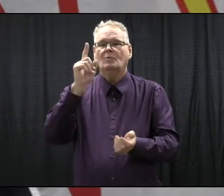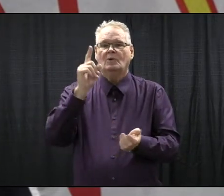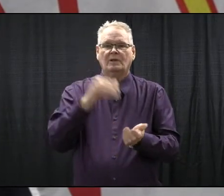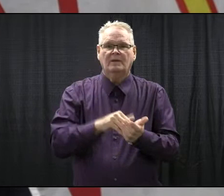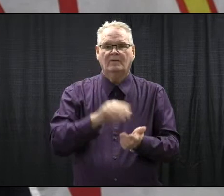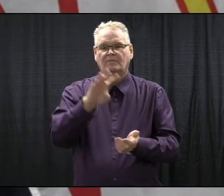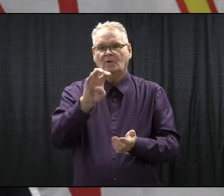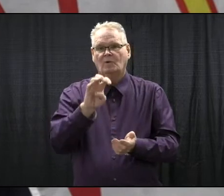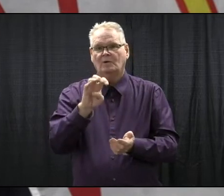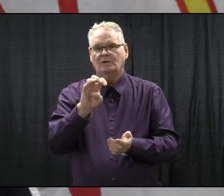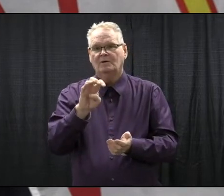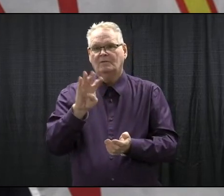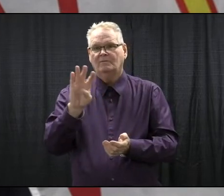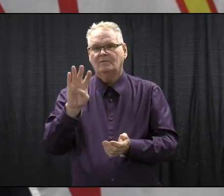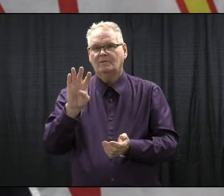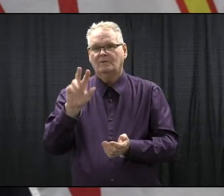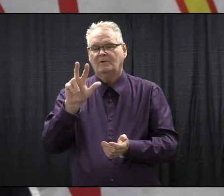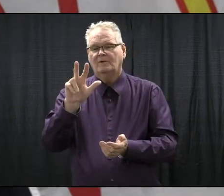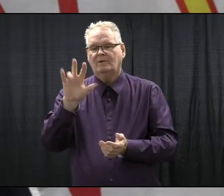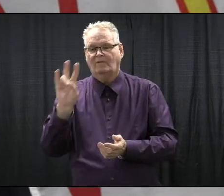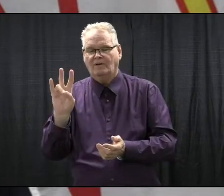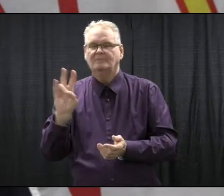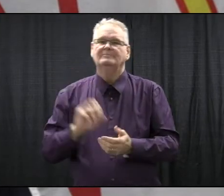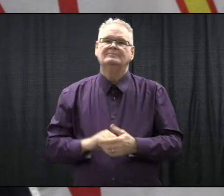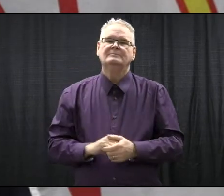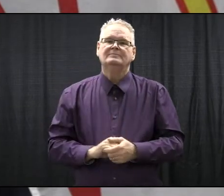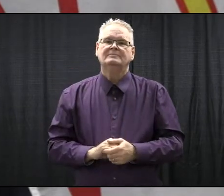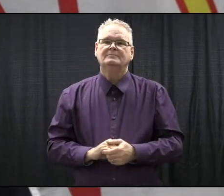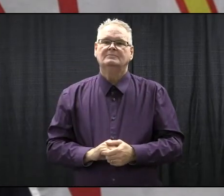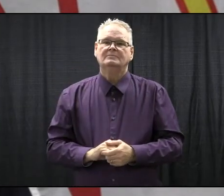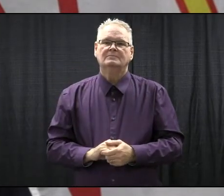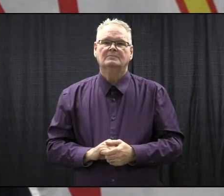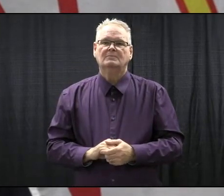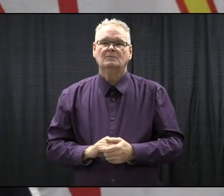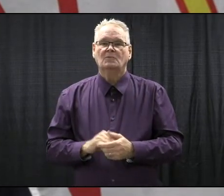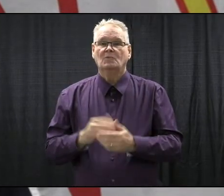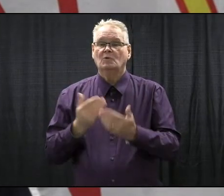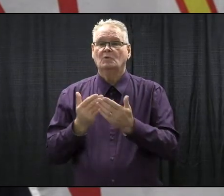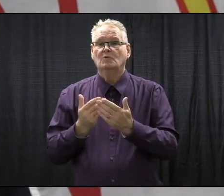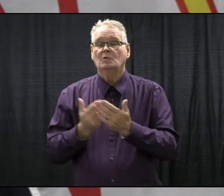1,437. There have been no new recoveries since yesterday, leaving no active